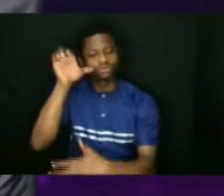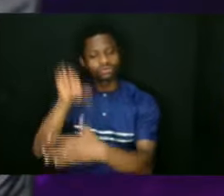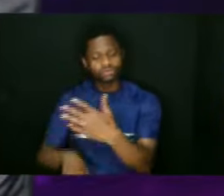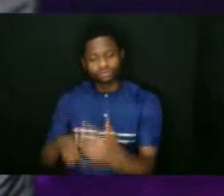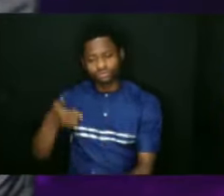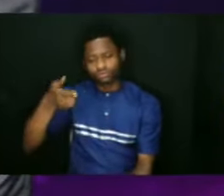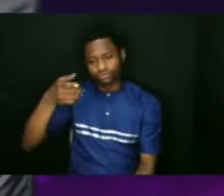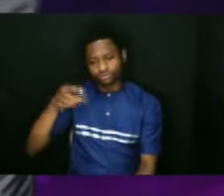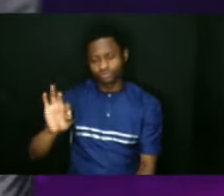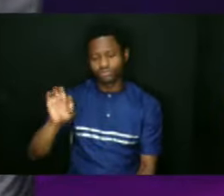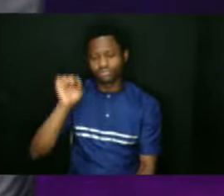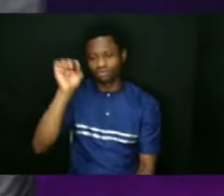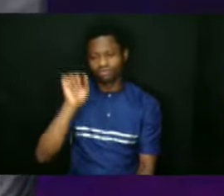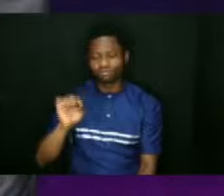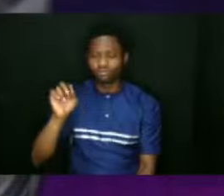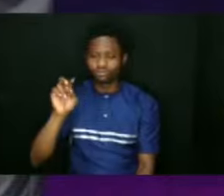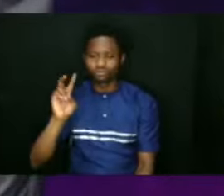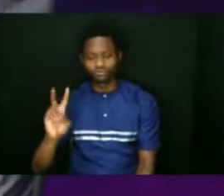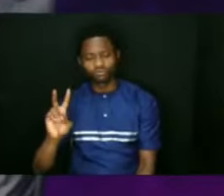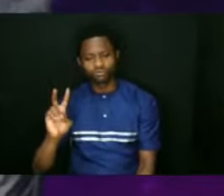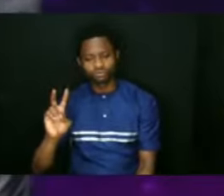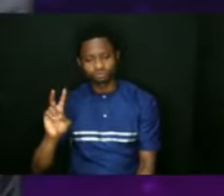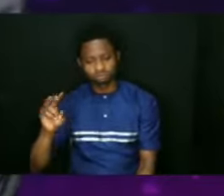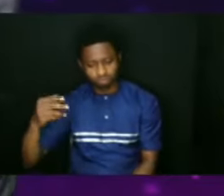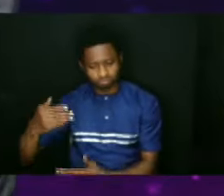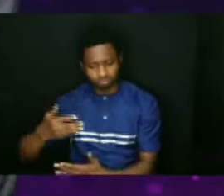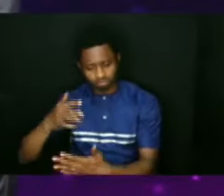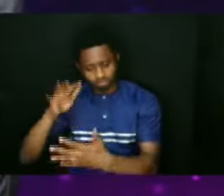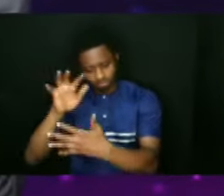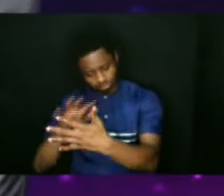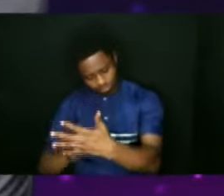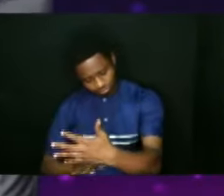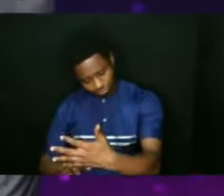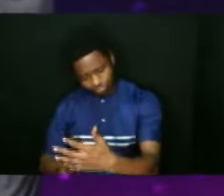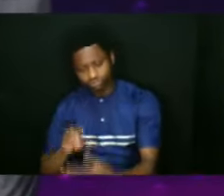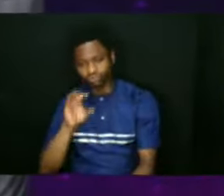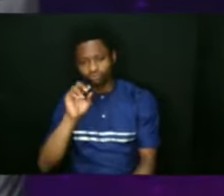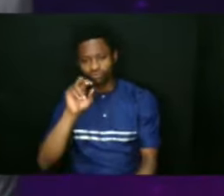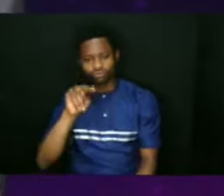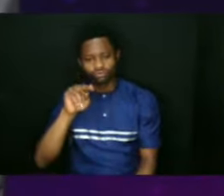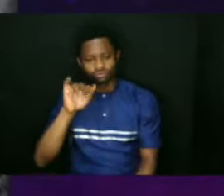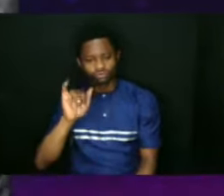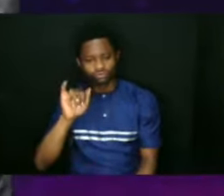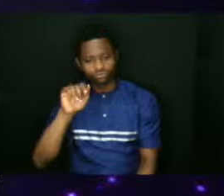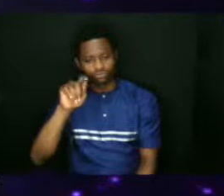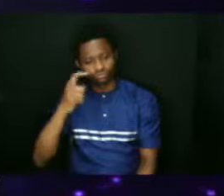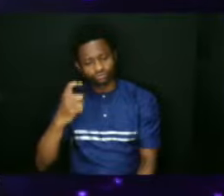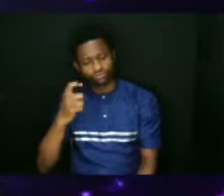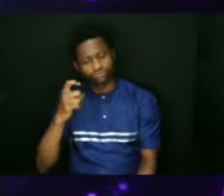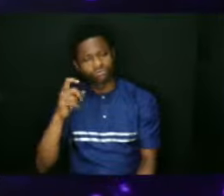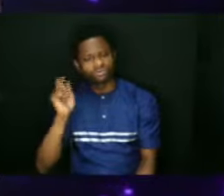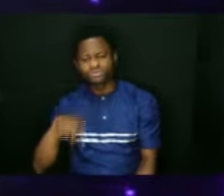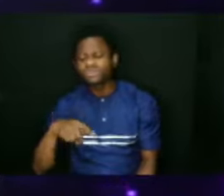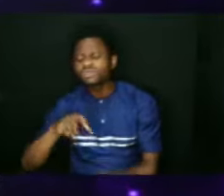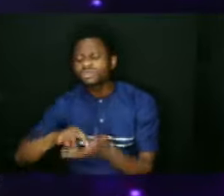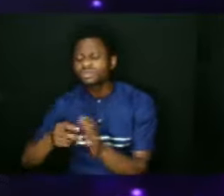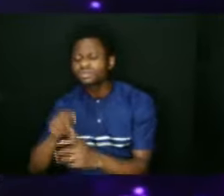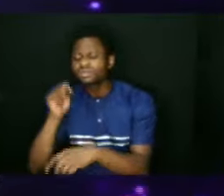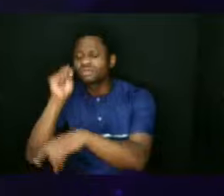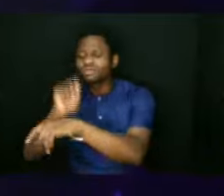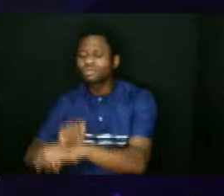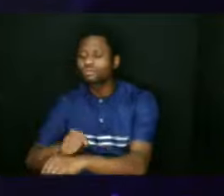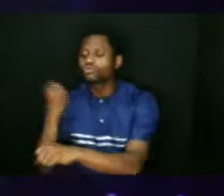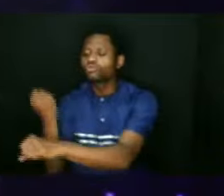chapter 29, verse 2, onyx was referred to as the temple stone. Why? Because it